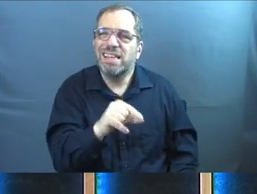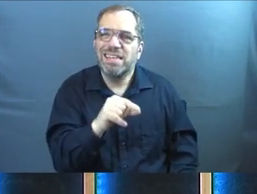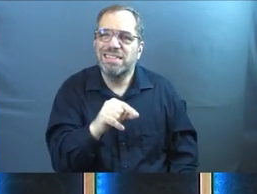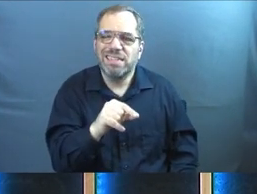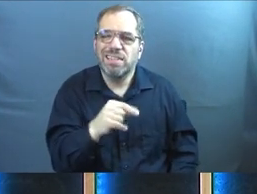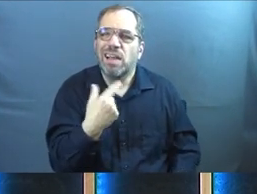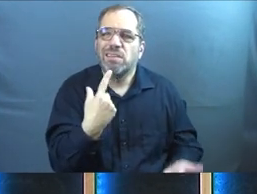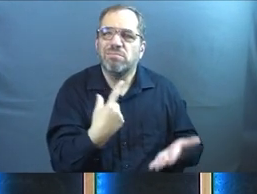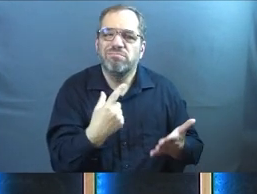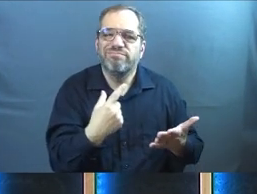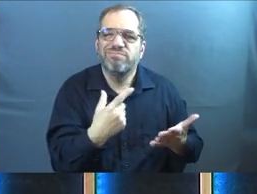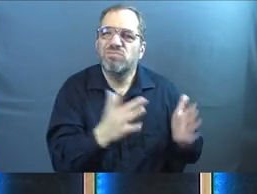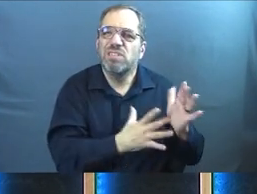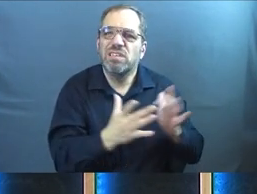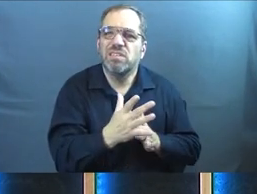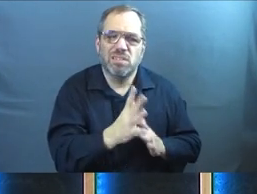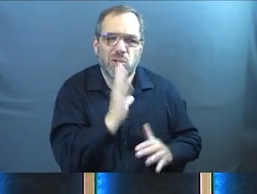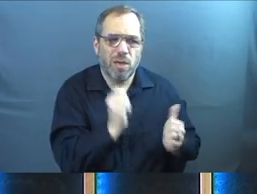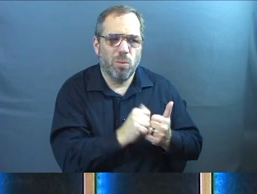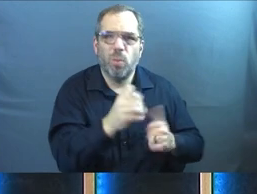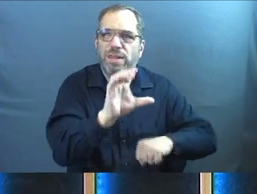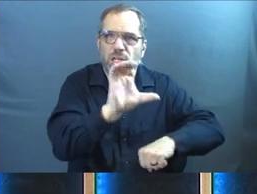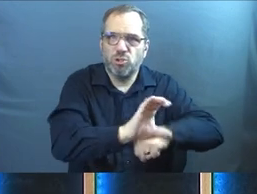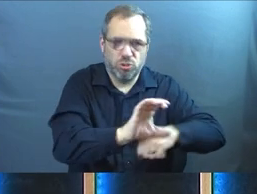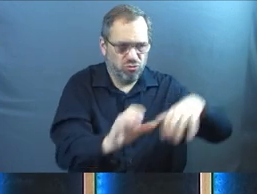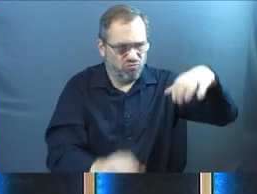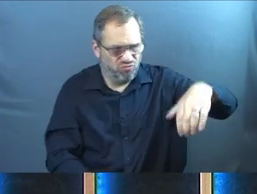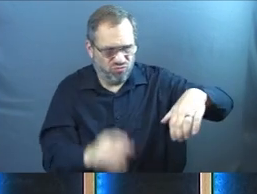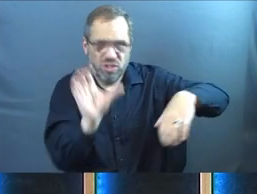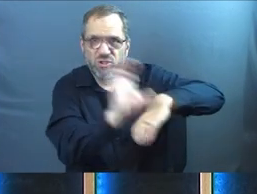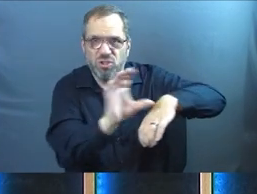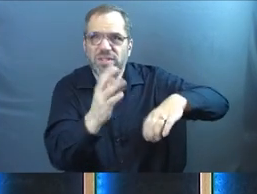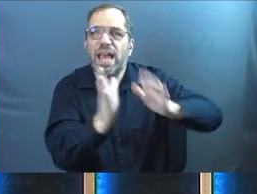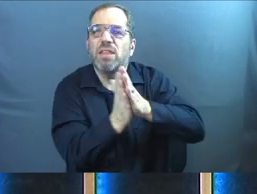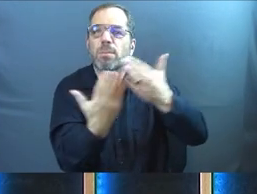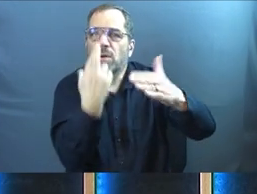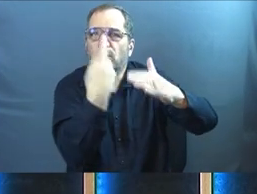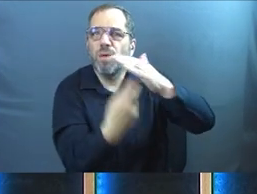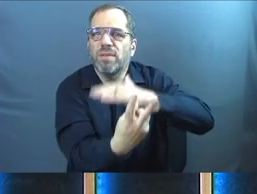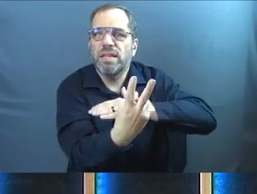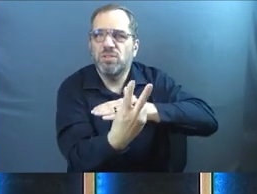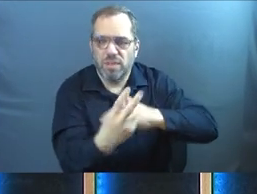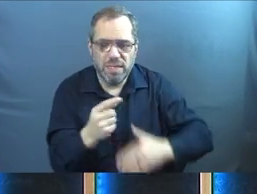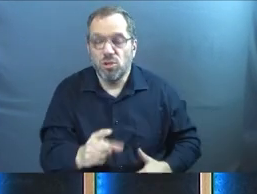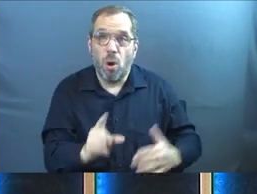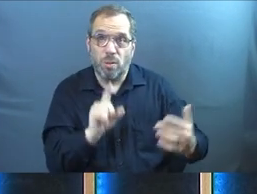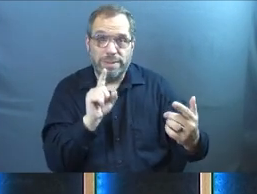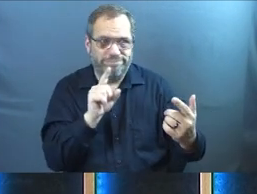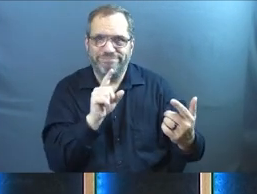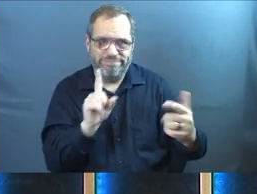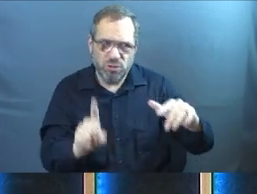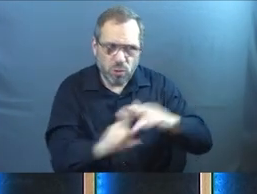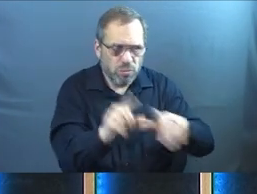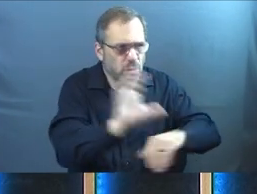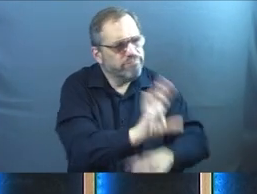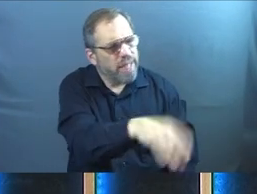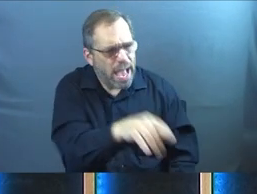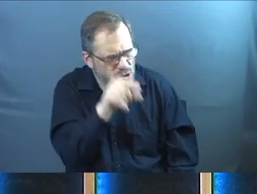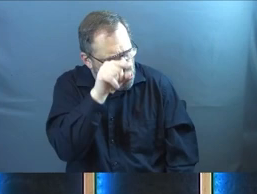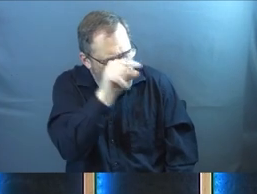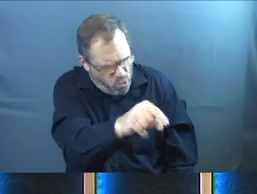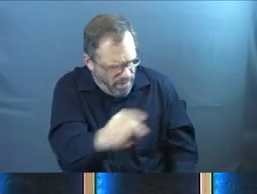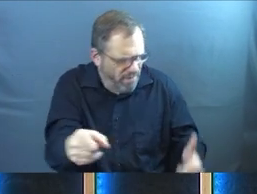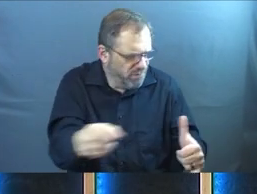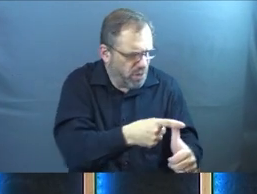from a conversation that Jesus is having with a church in the book of Revelation. And so he's coming to that church and he's saying, when you